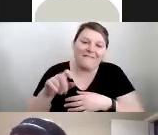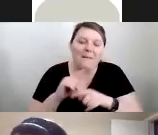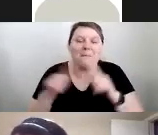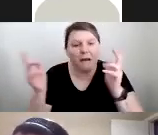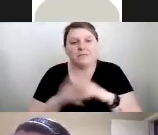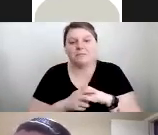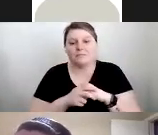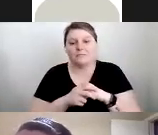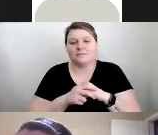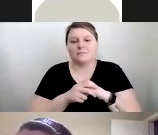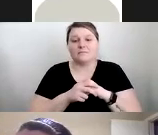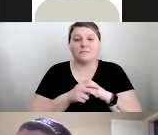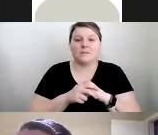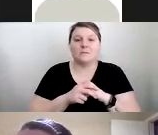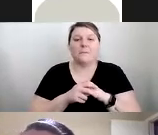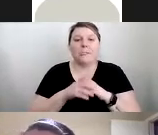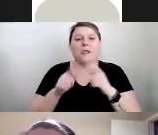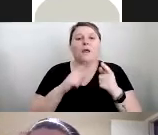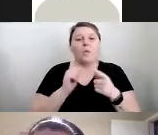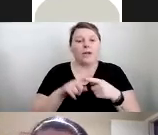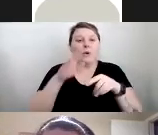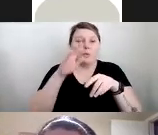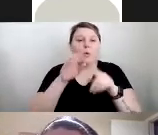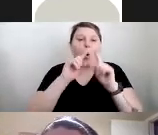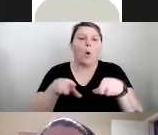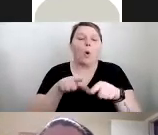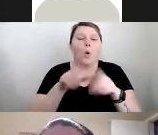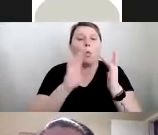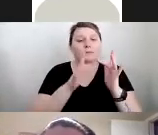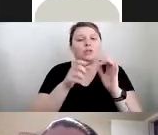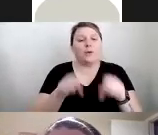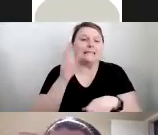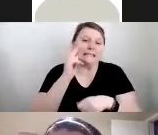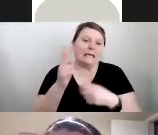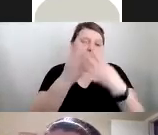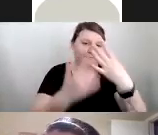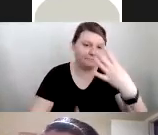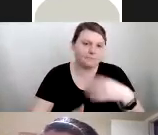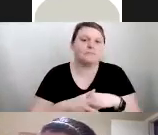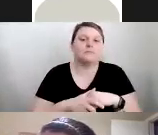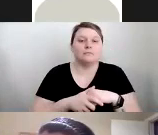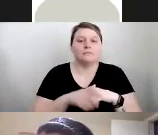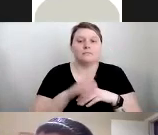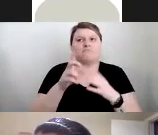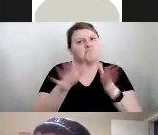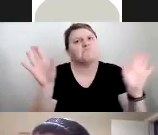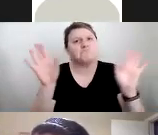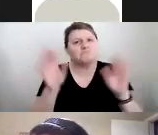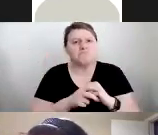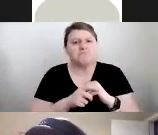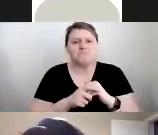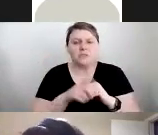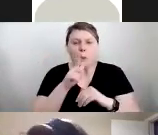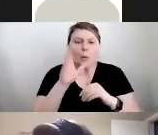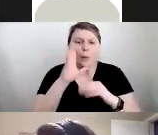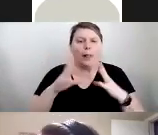but there's, once you get onto the website, you'll see who they take and who they don't take, but it's fairly broad who they'll